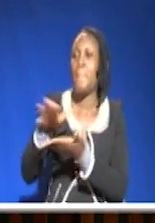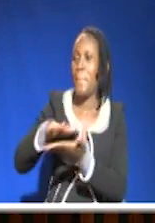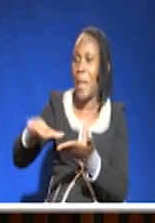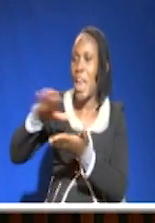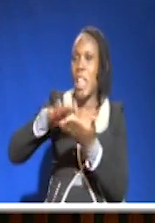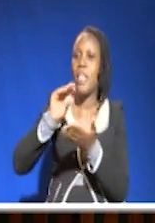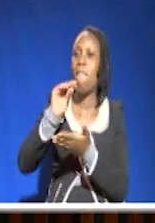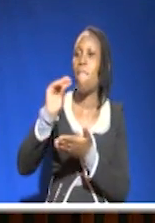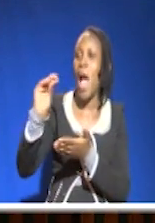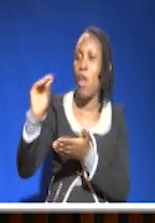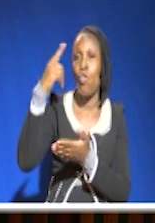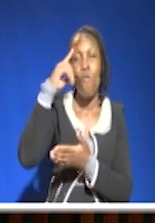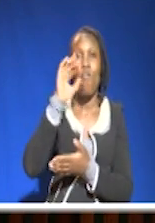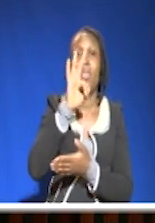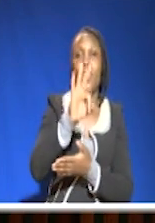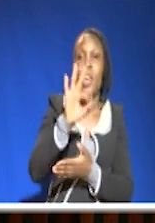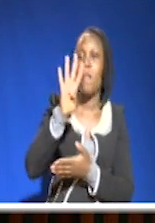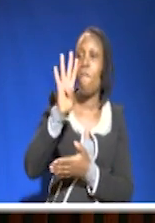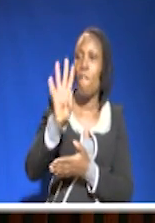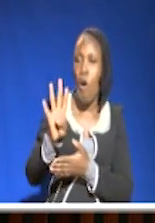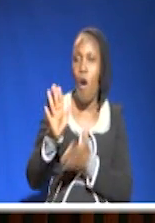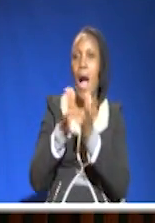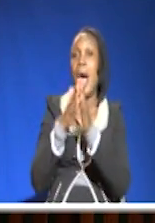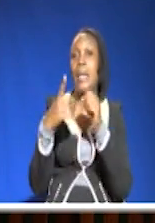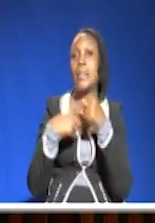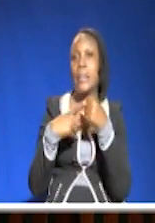of 3, 4, and 6.